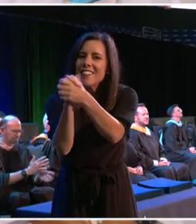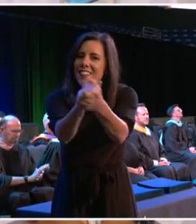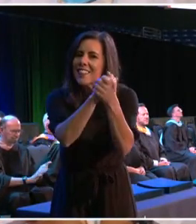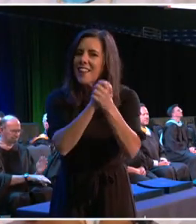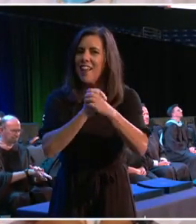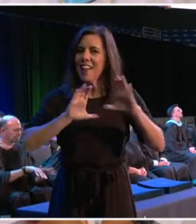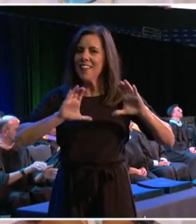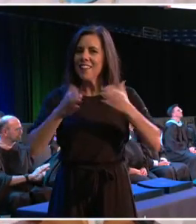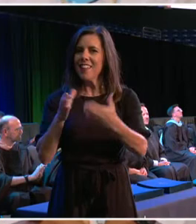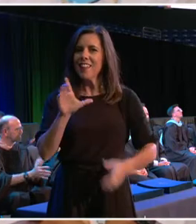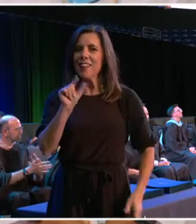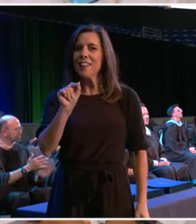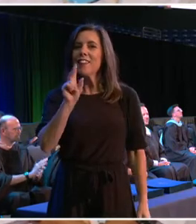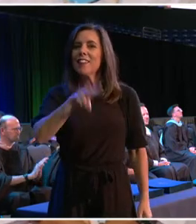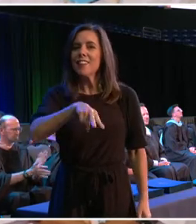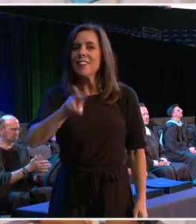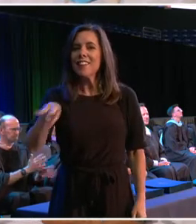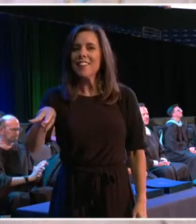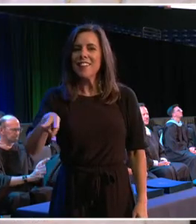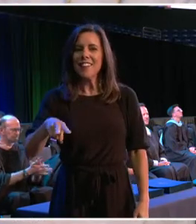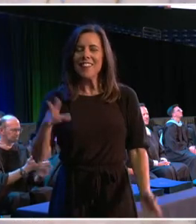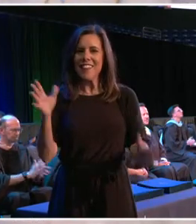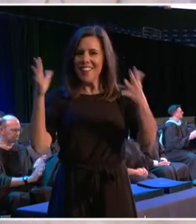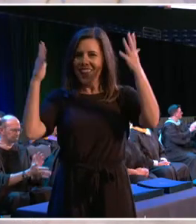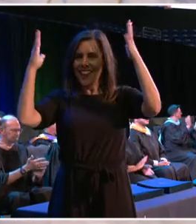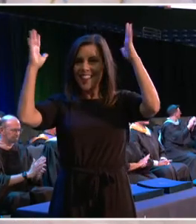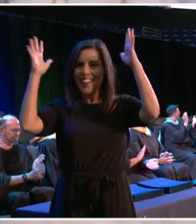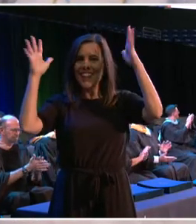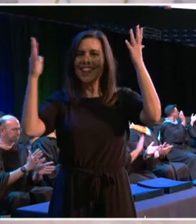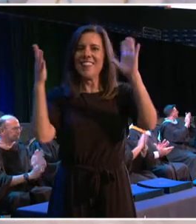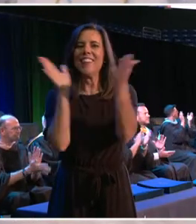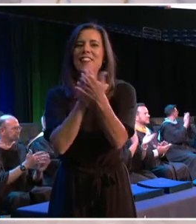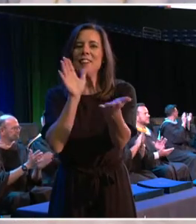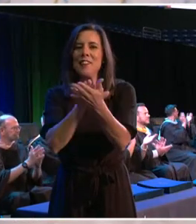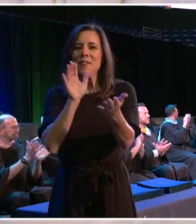Congratulations, class of 2022.